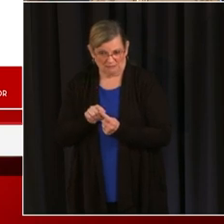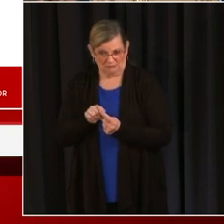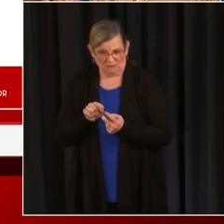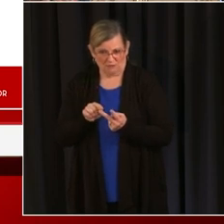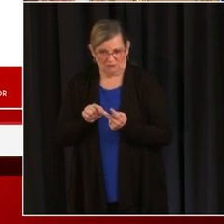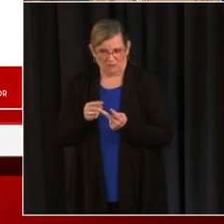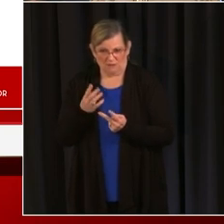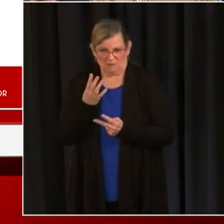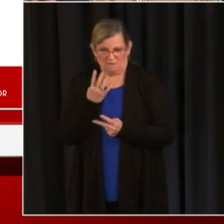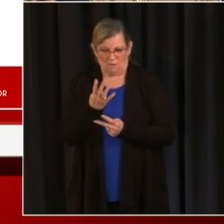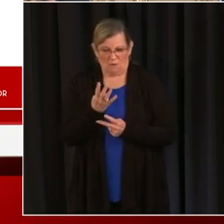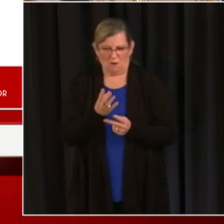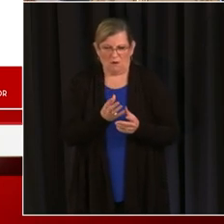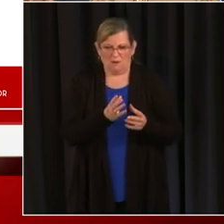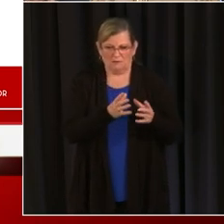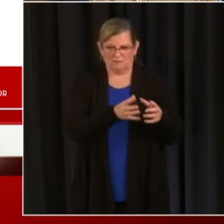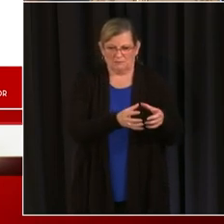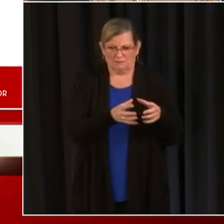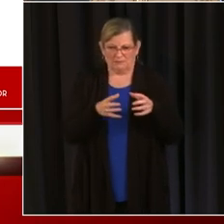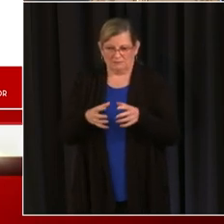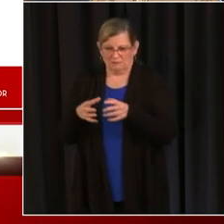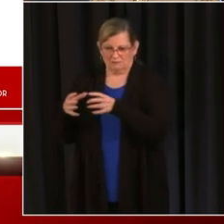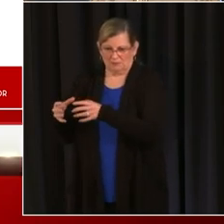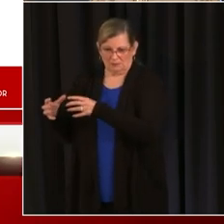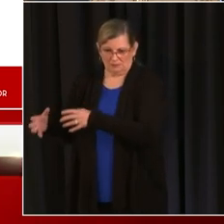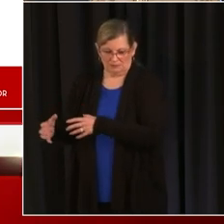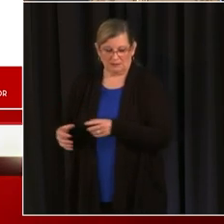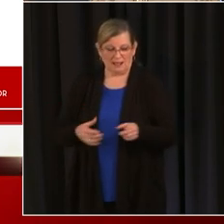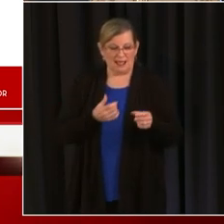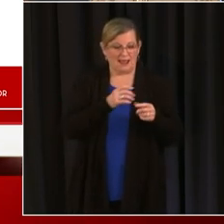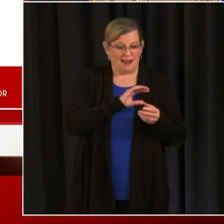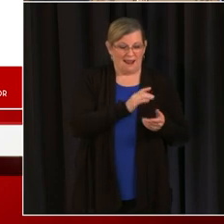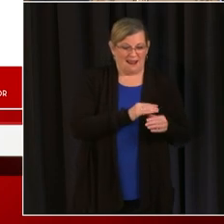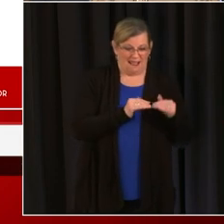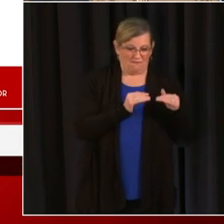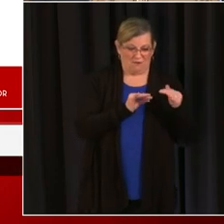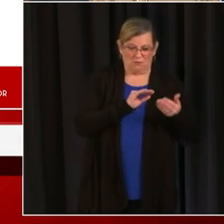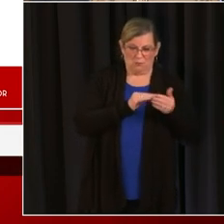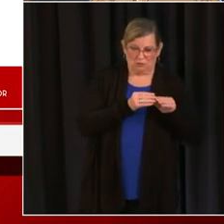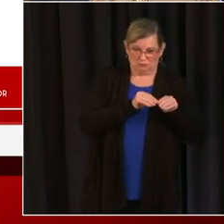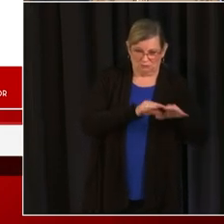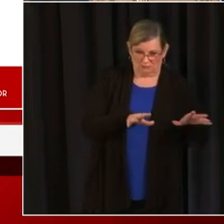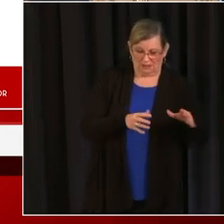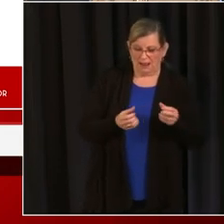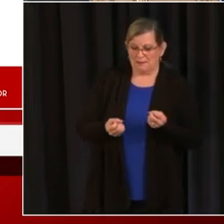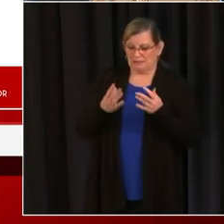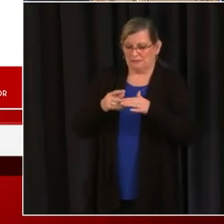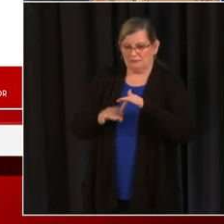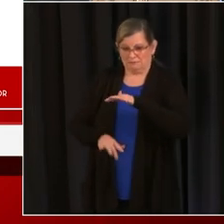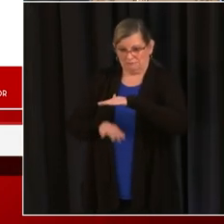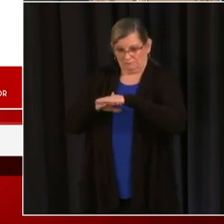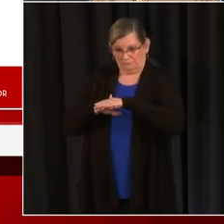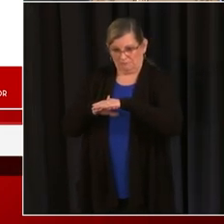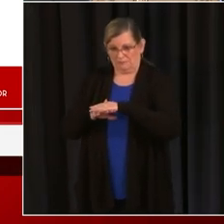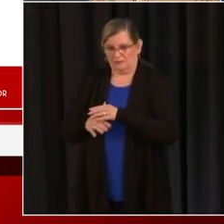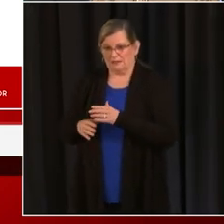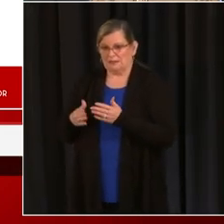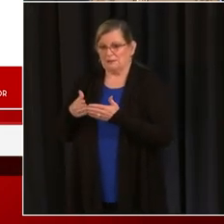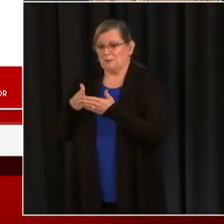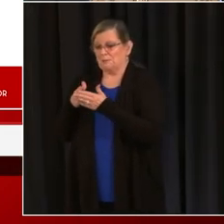buckets: the level of community spread, our health system capacity, public health system capacity, and community